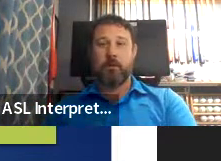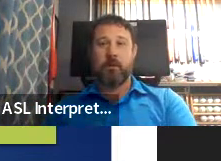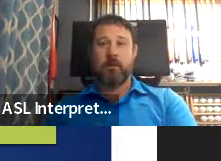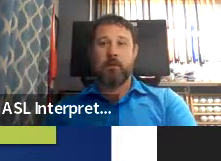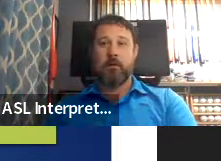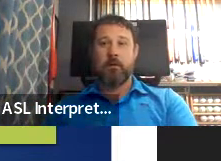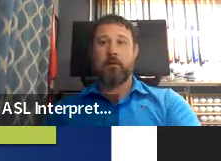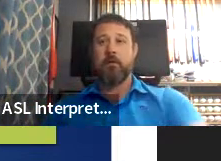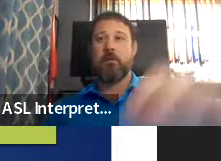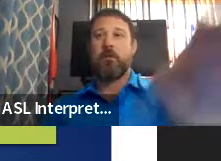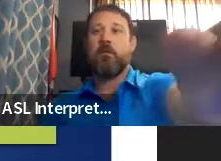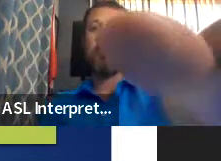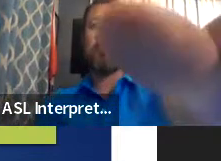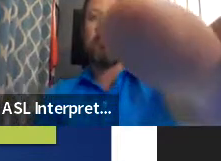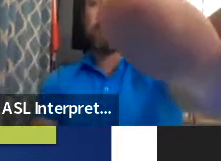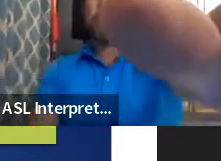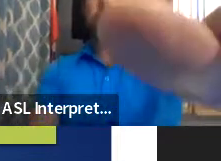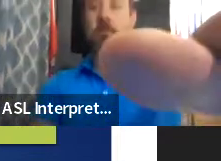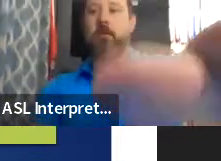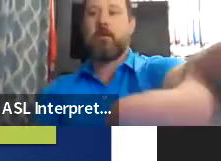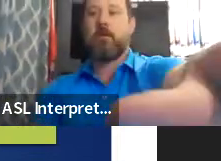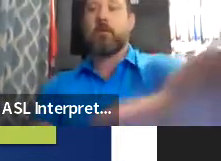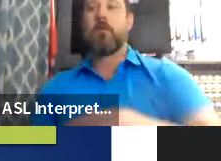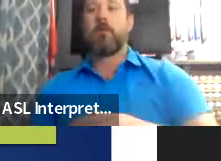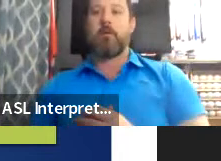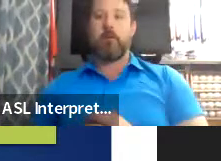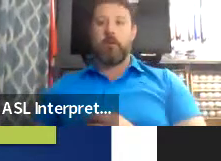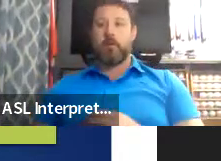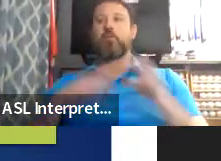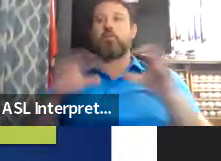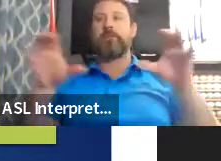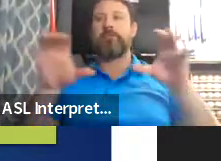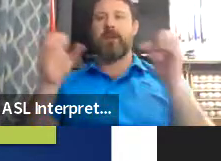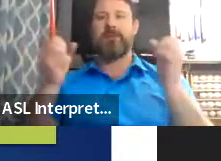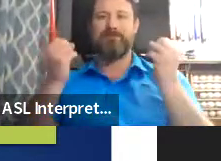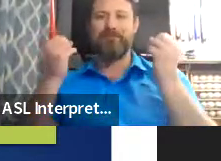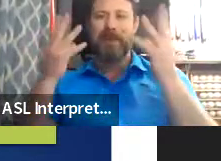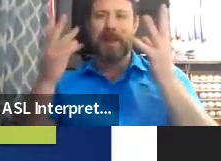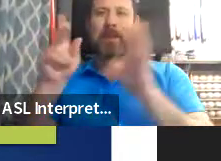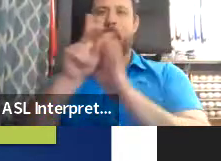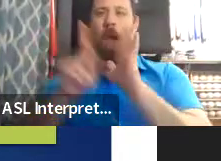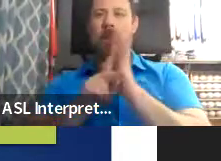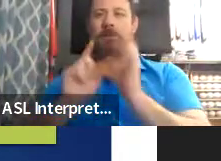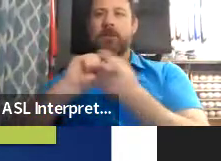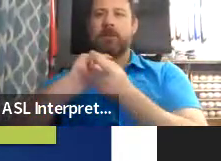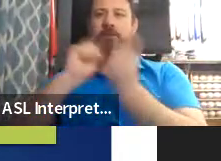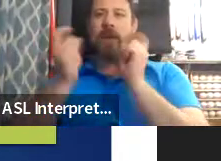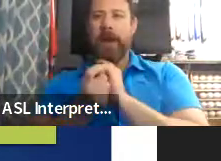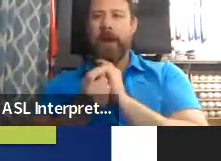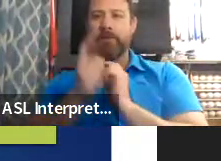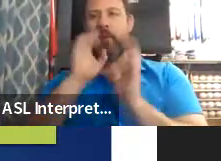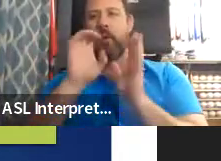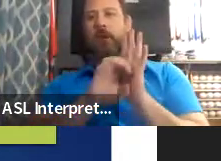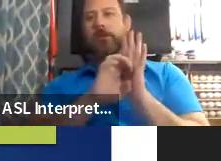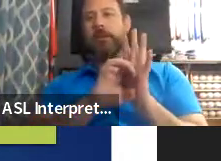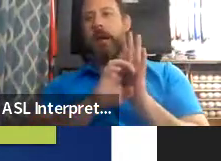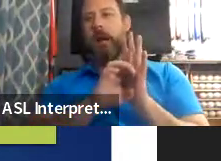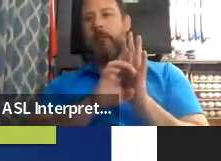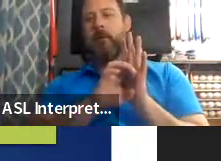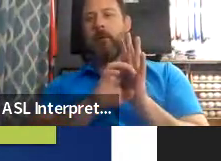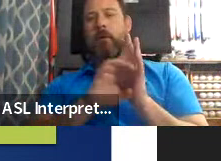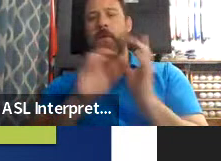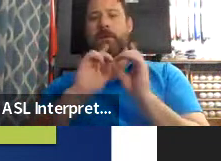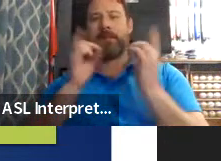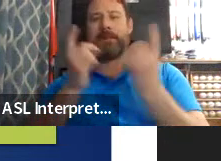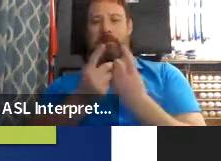I think I repeated myself here. We've done many policy changes. For example, here are the districts that